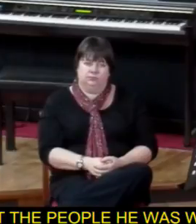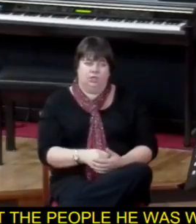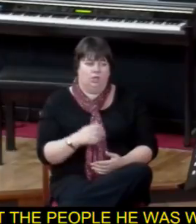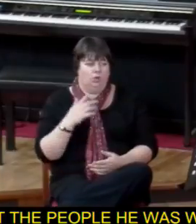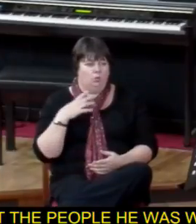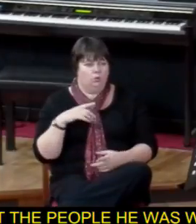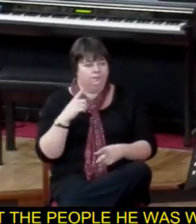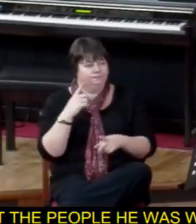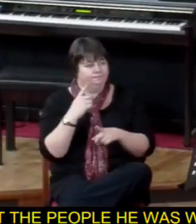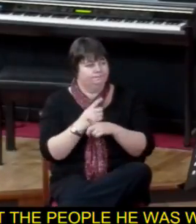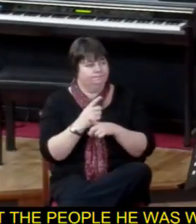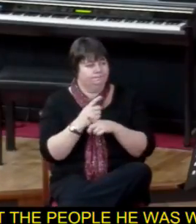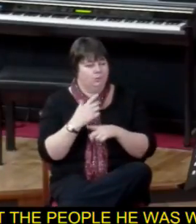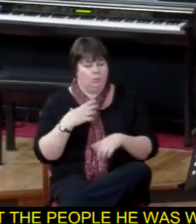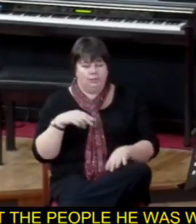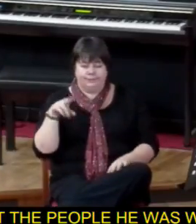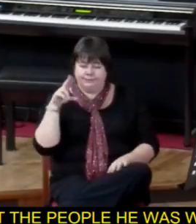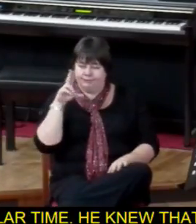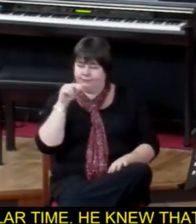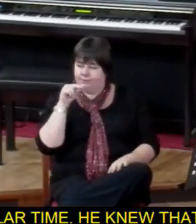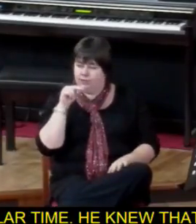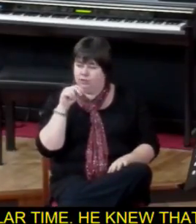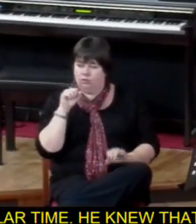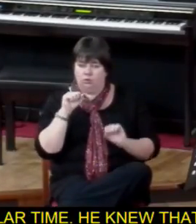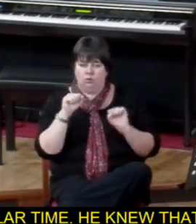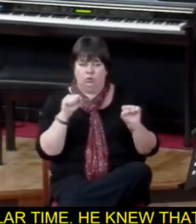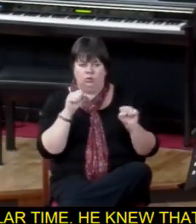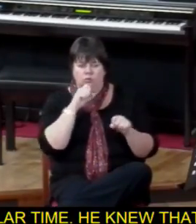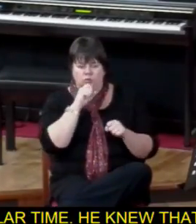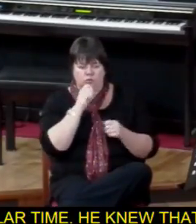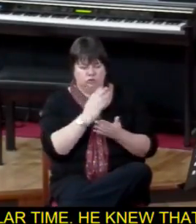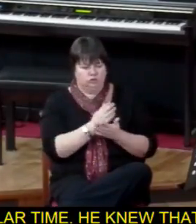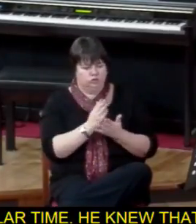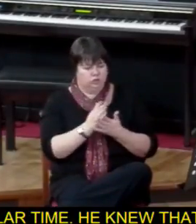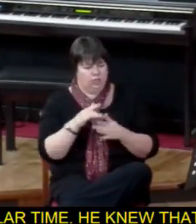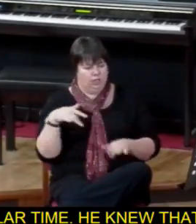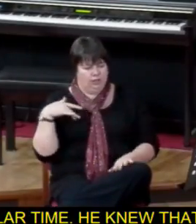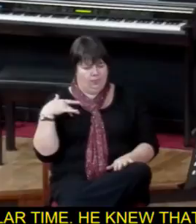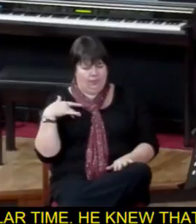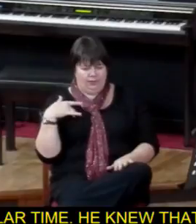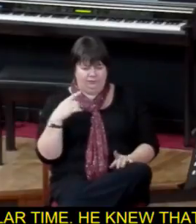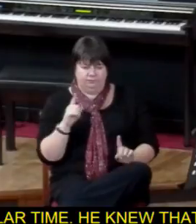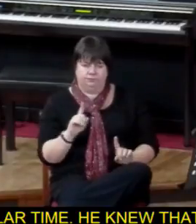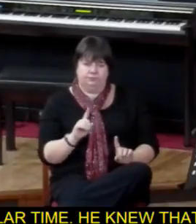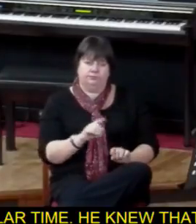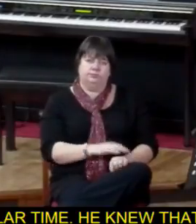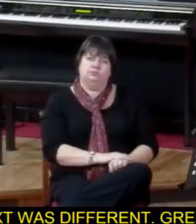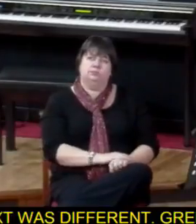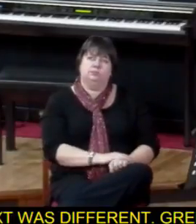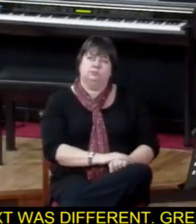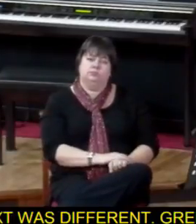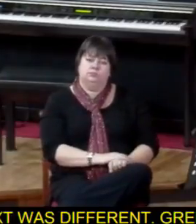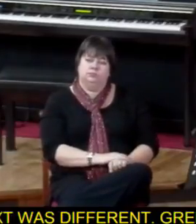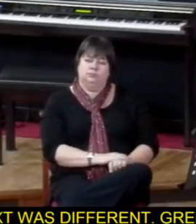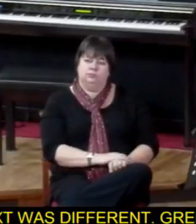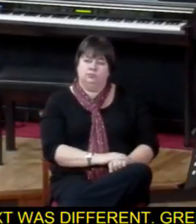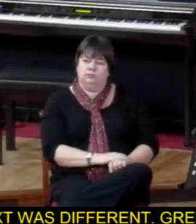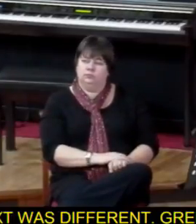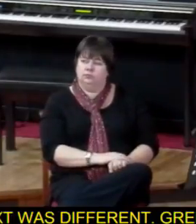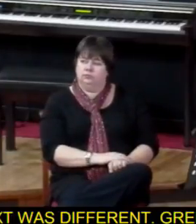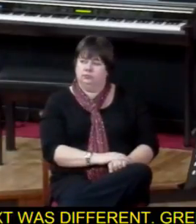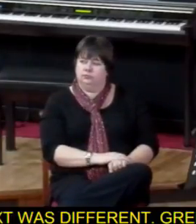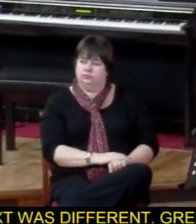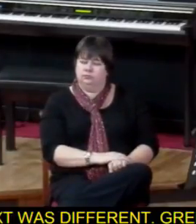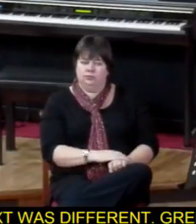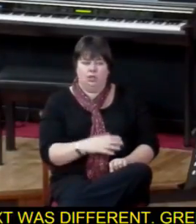speak with others about the folk that you share your life with. It might be family, it might be friends, it might be work colleagues. And I want you to